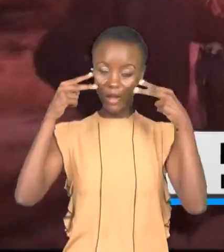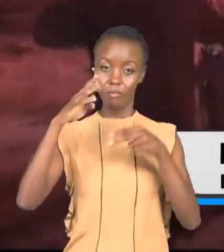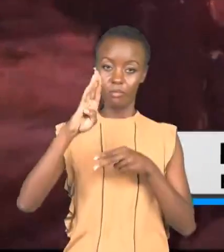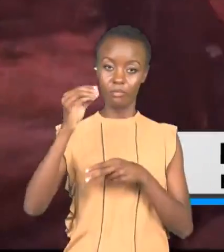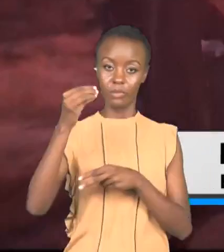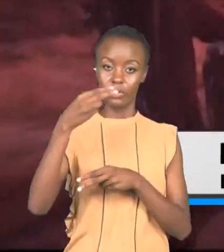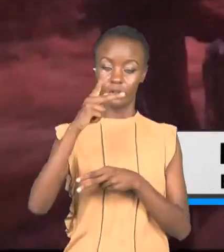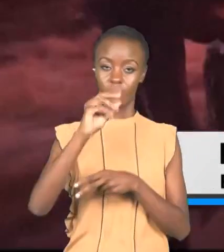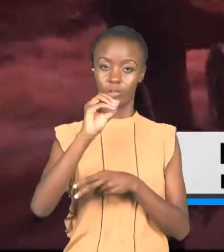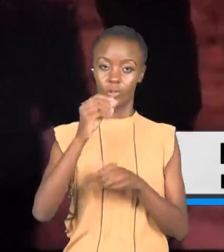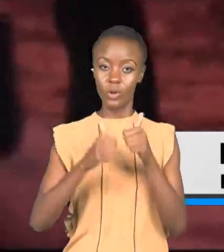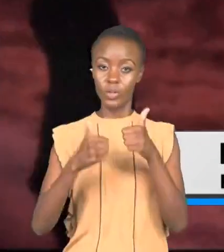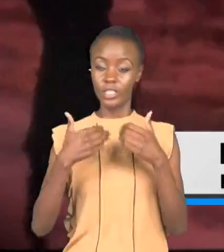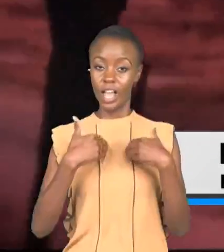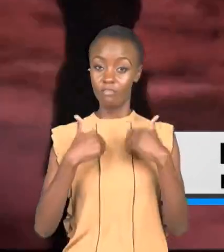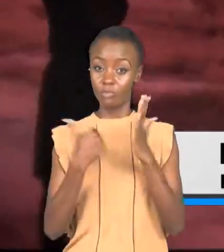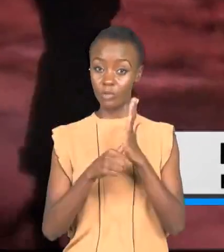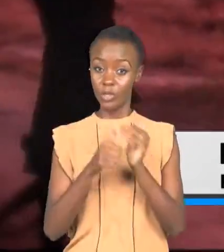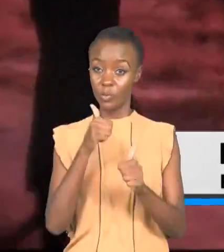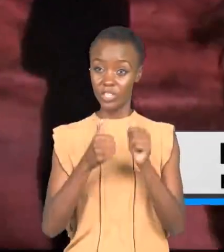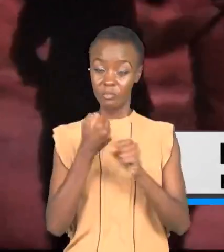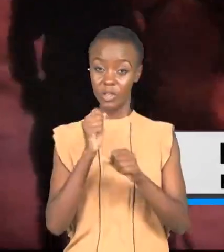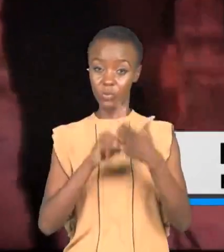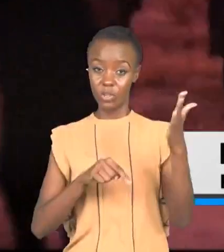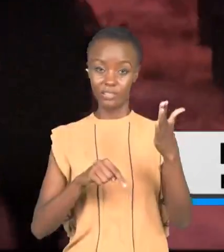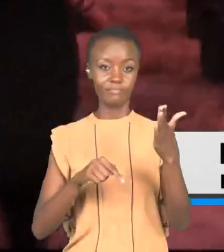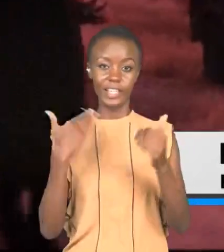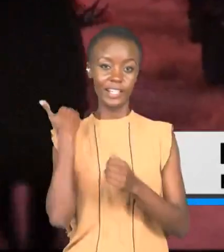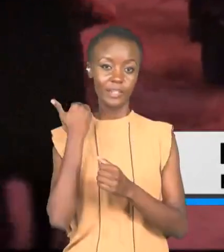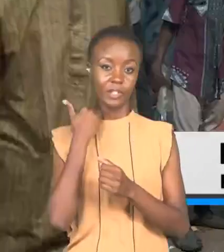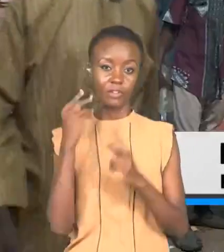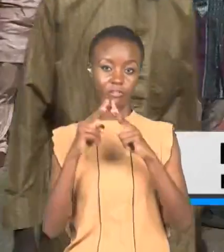initially put on the back foot, is still carrying out deadly attacks.